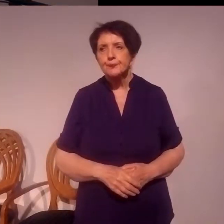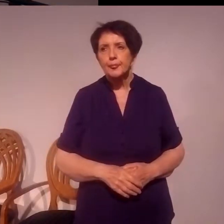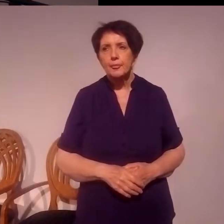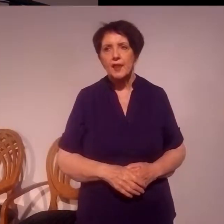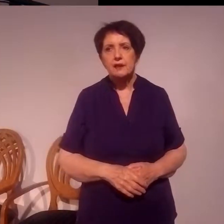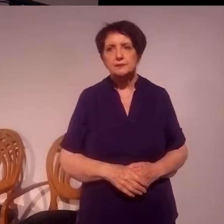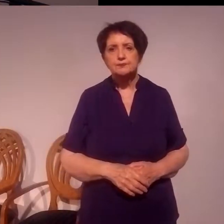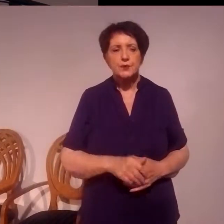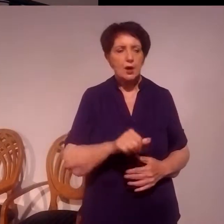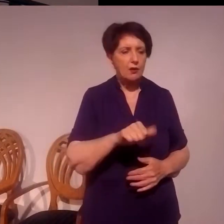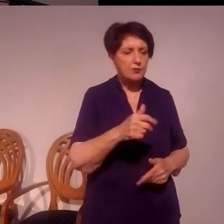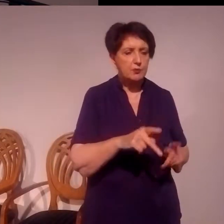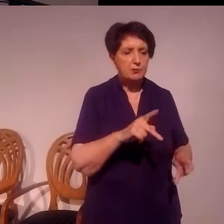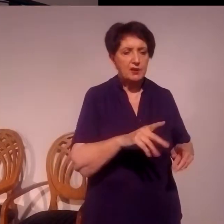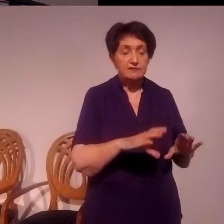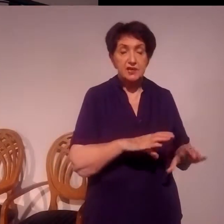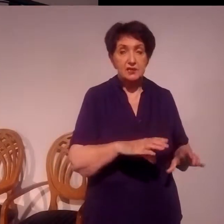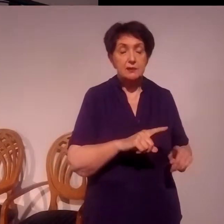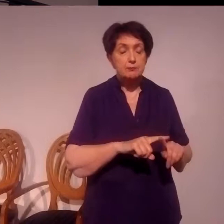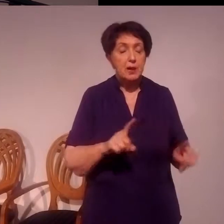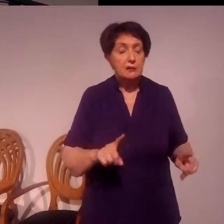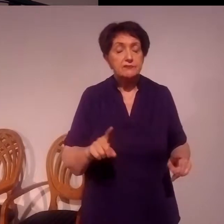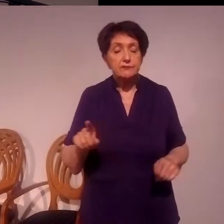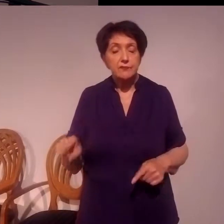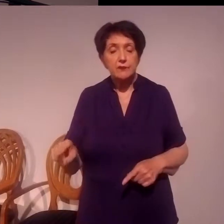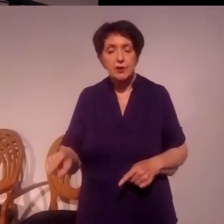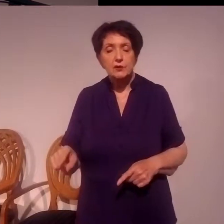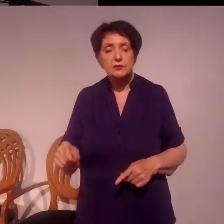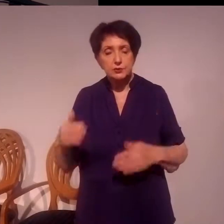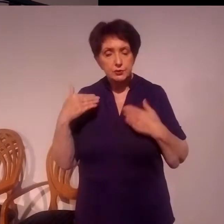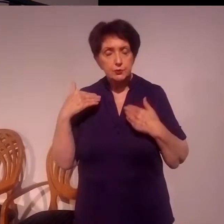There have been other people that do this, but so she